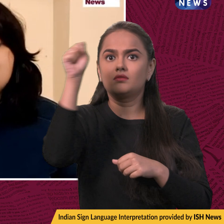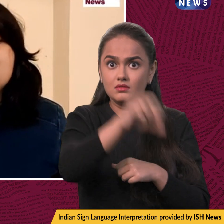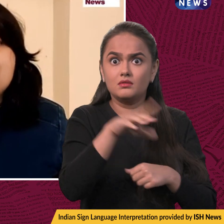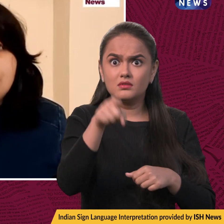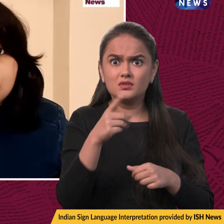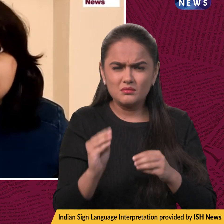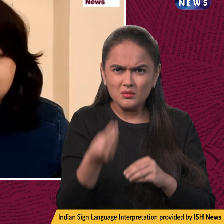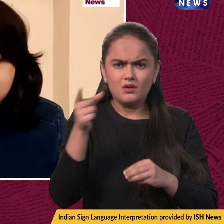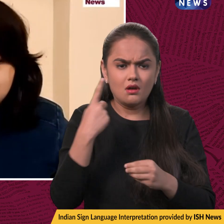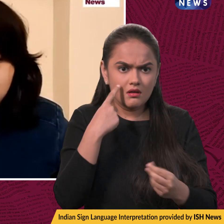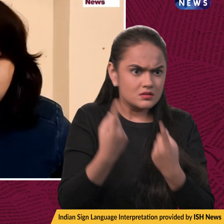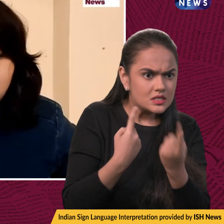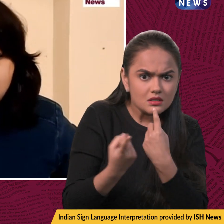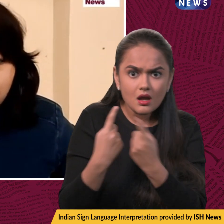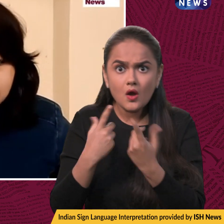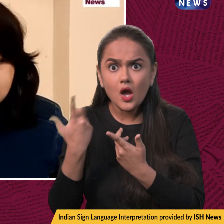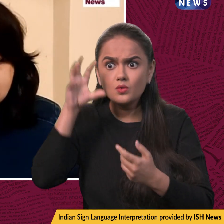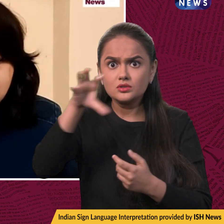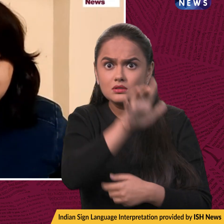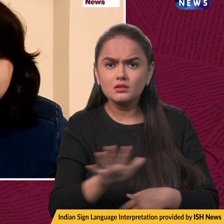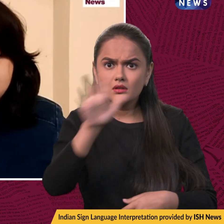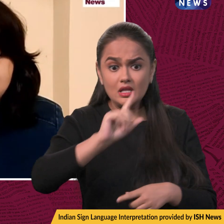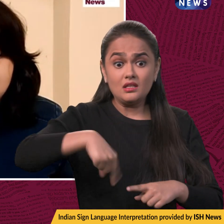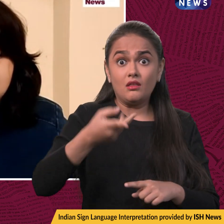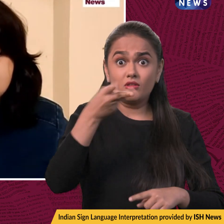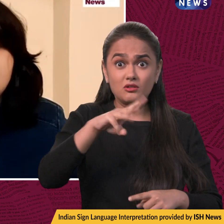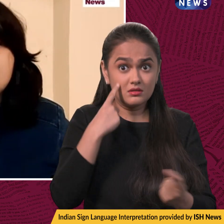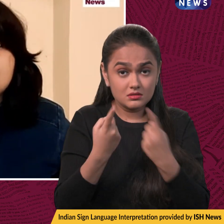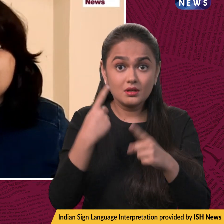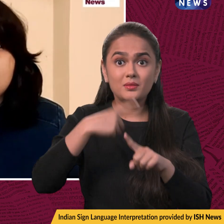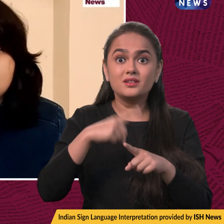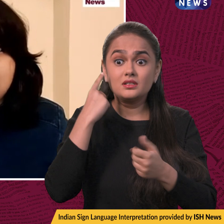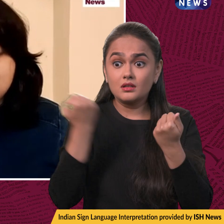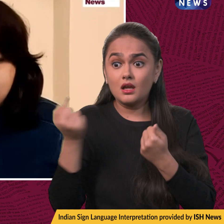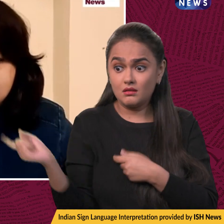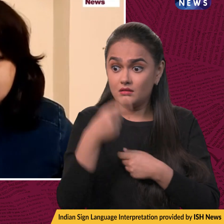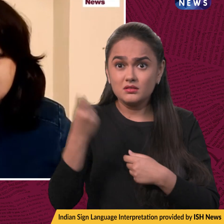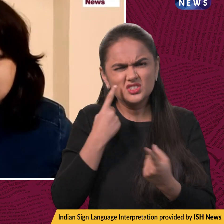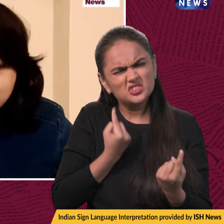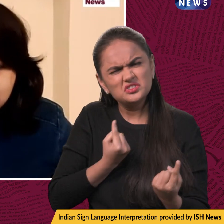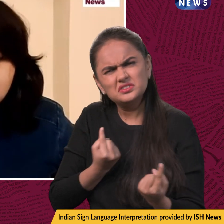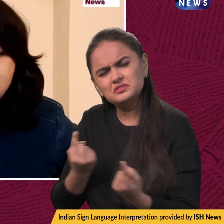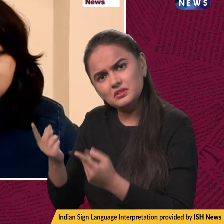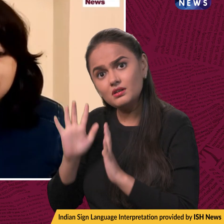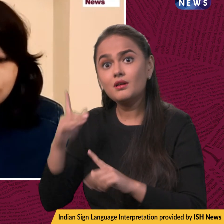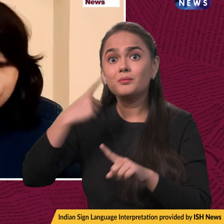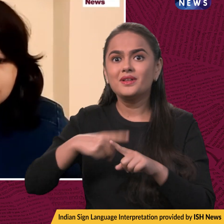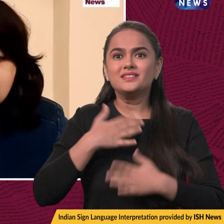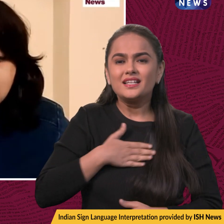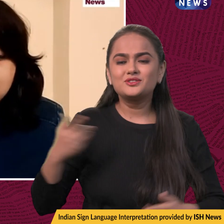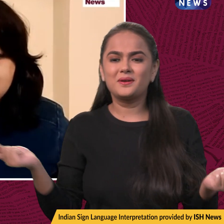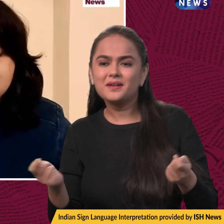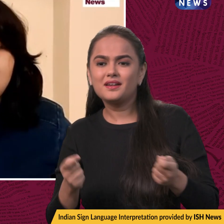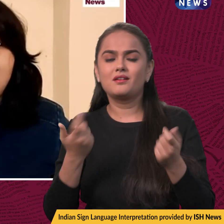the police to strengthen the vigil across the state for the next 3 days. Vehicles will also be checked. Additionally,